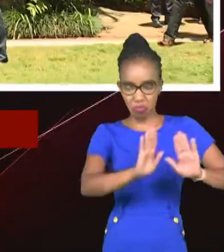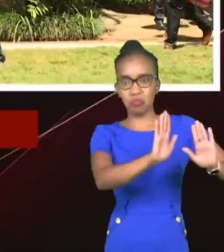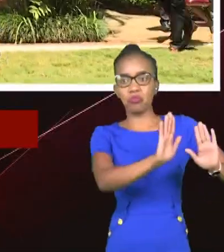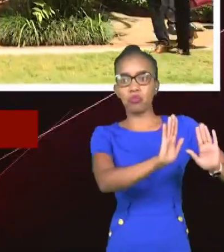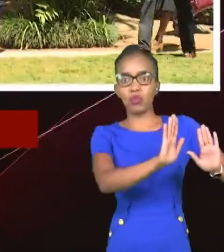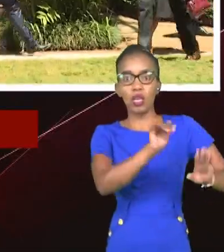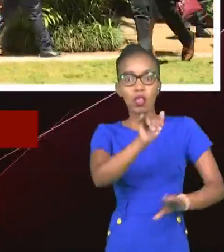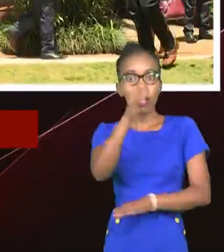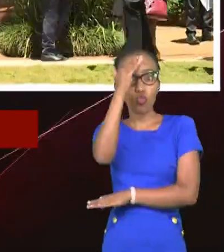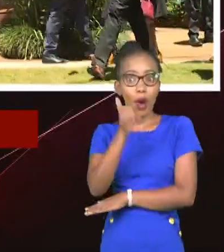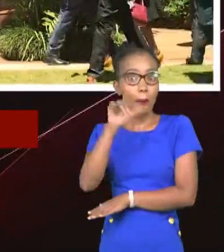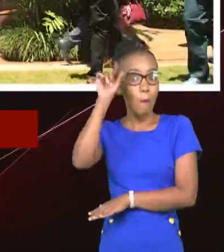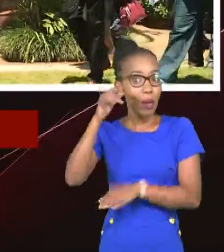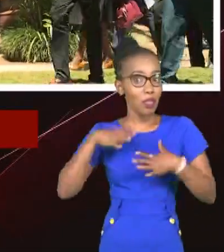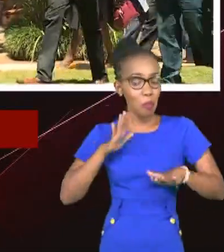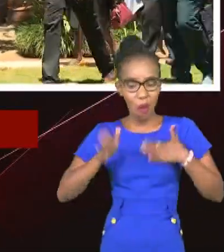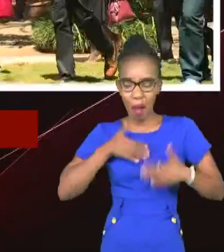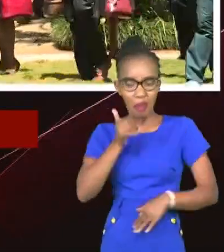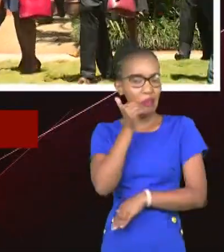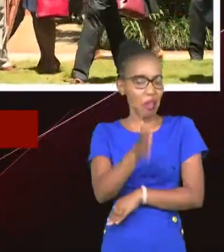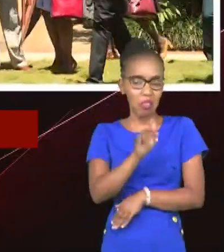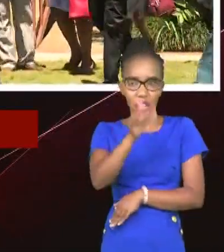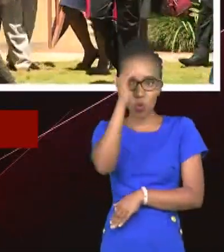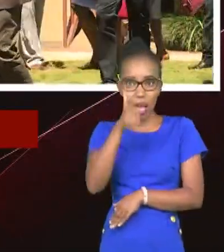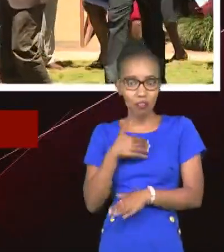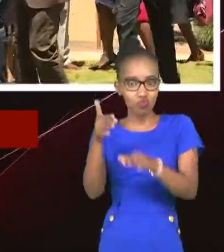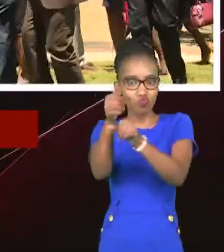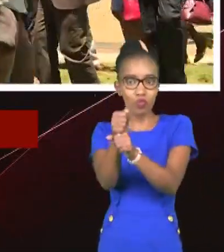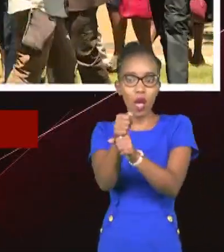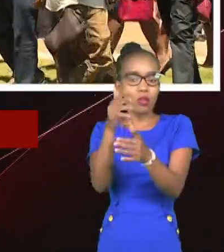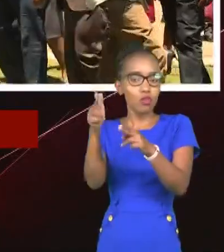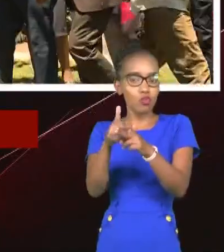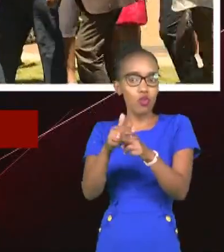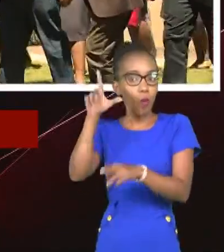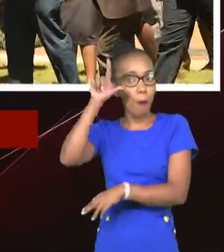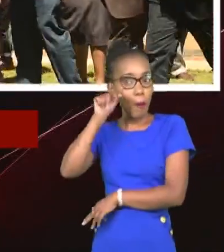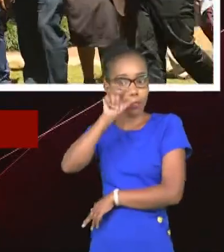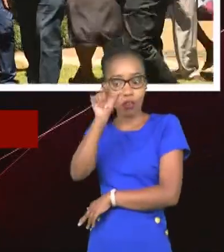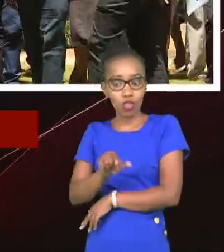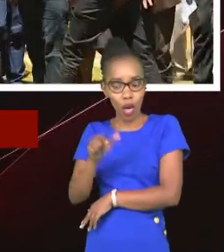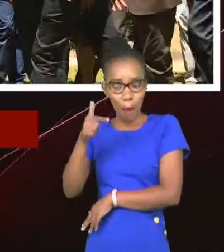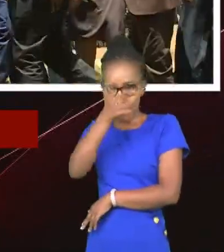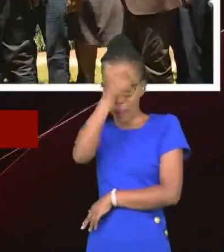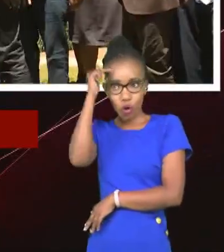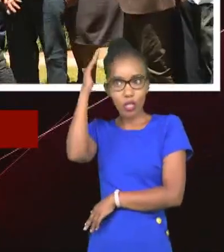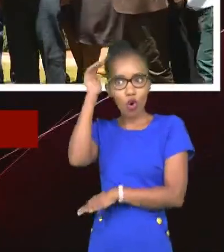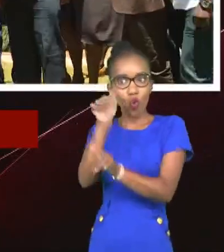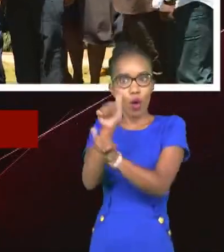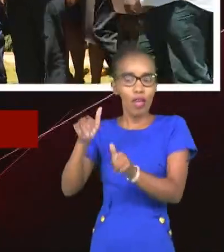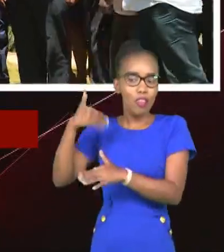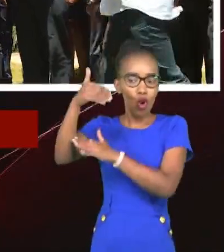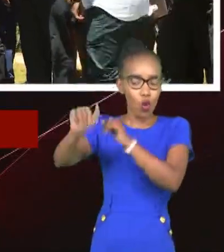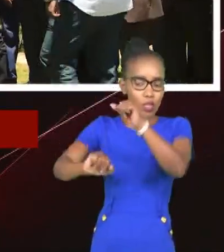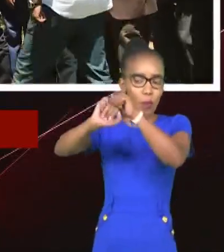are. That's why you see Mombasa people are not happy. And that's why you see there's another party coming up, because they have realized that they always support